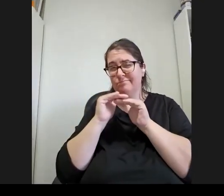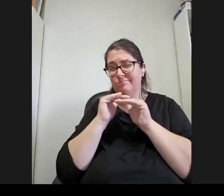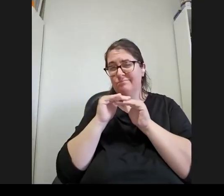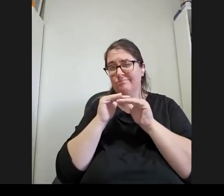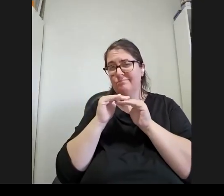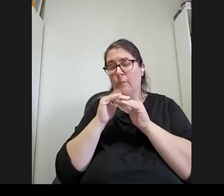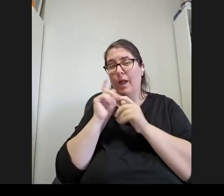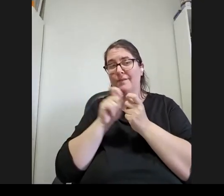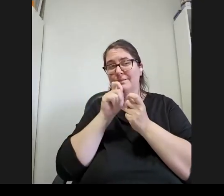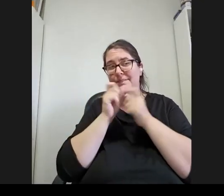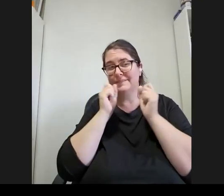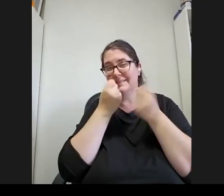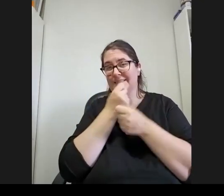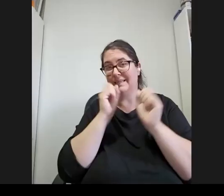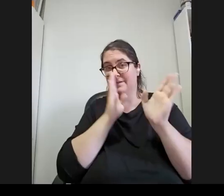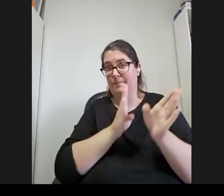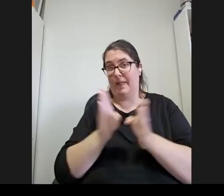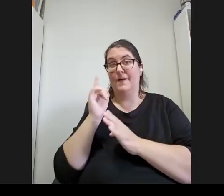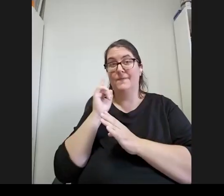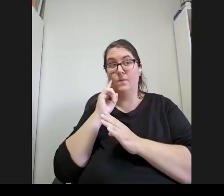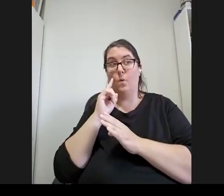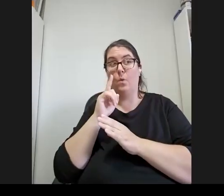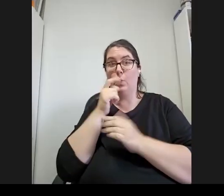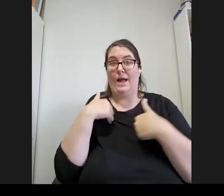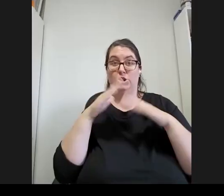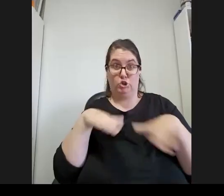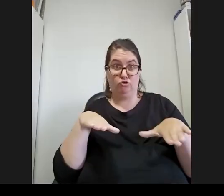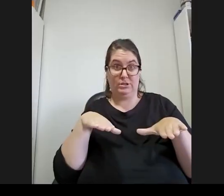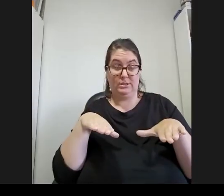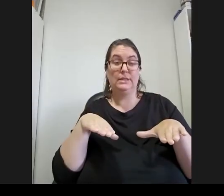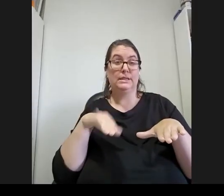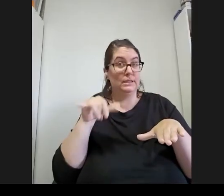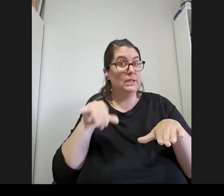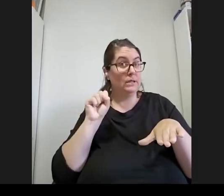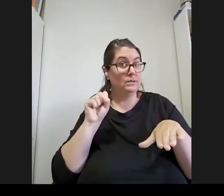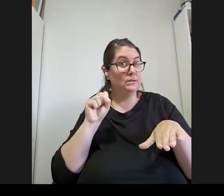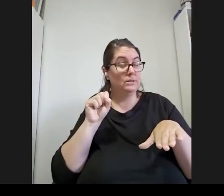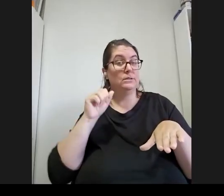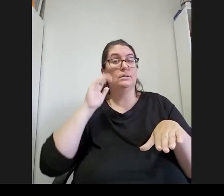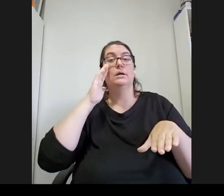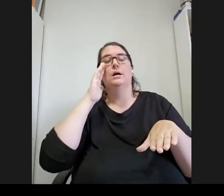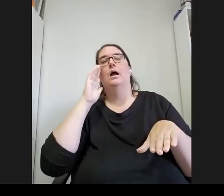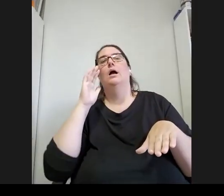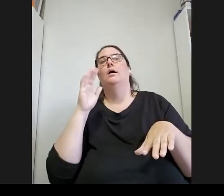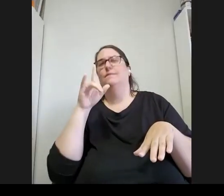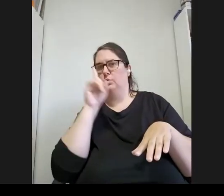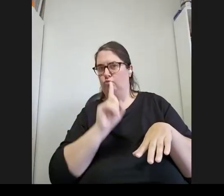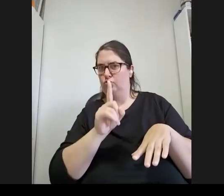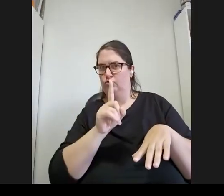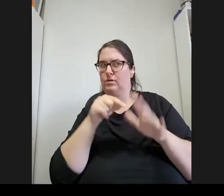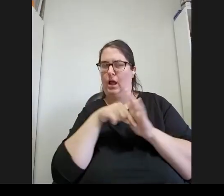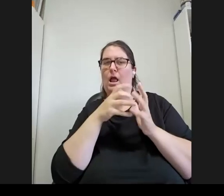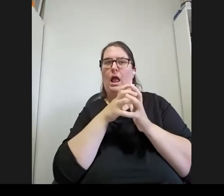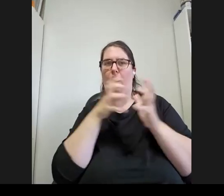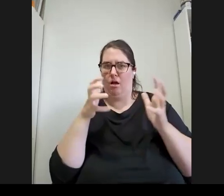safety planning section for people with children. So that's definitely something that's covered pretty extensively by